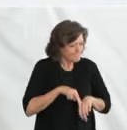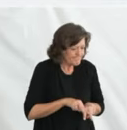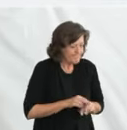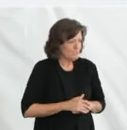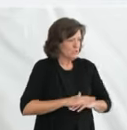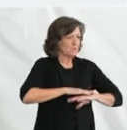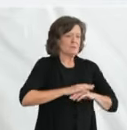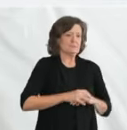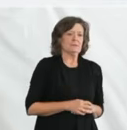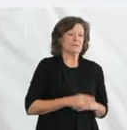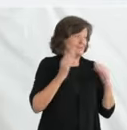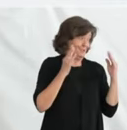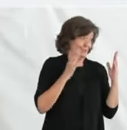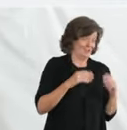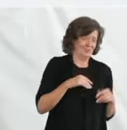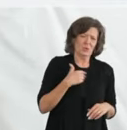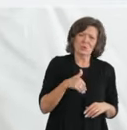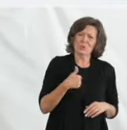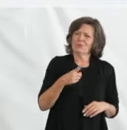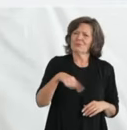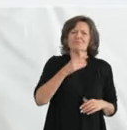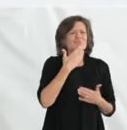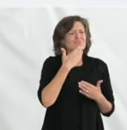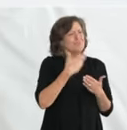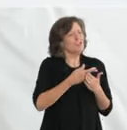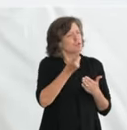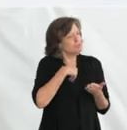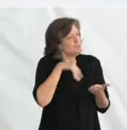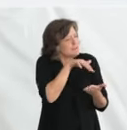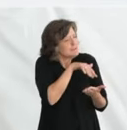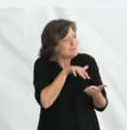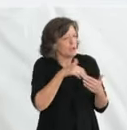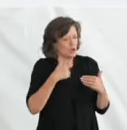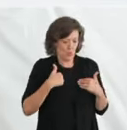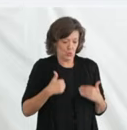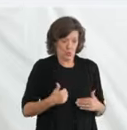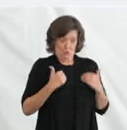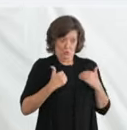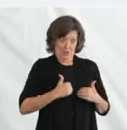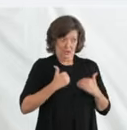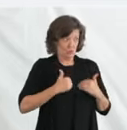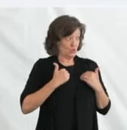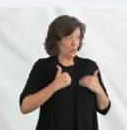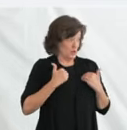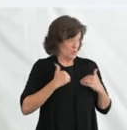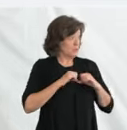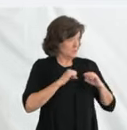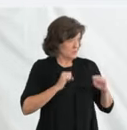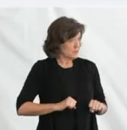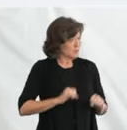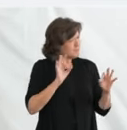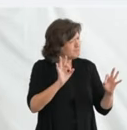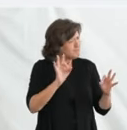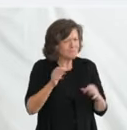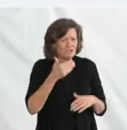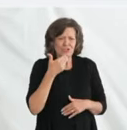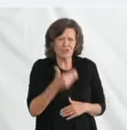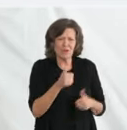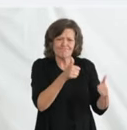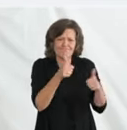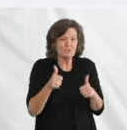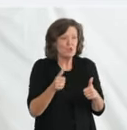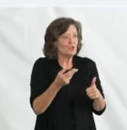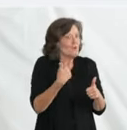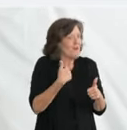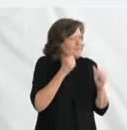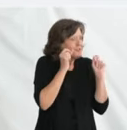have done such a good job studying the human respiratory system that I have a surprise for you. And we